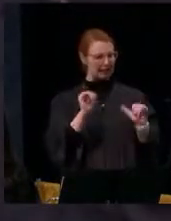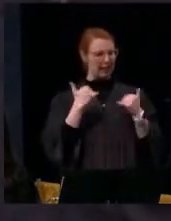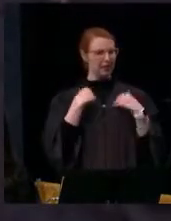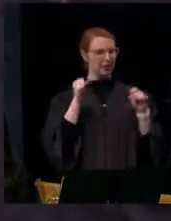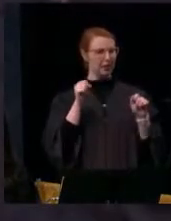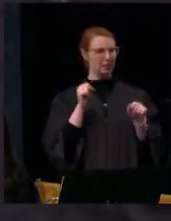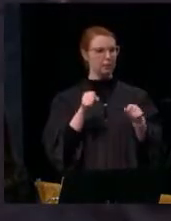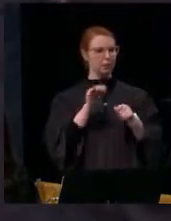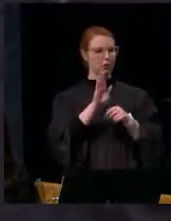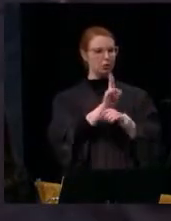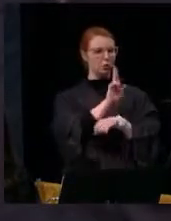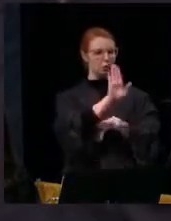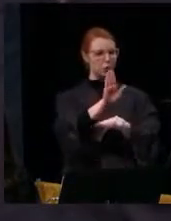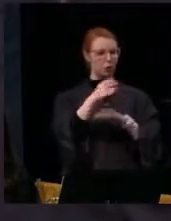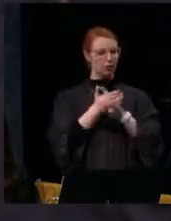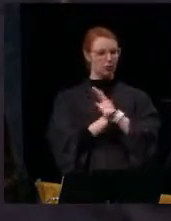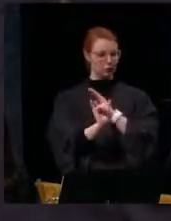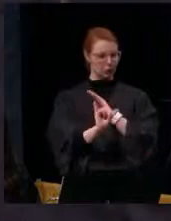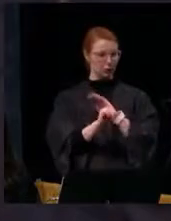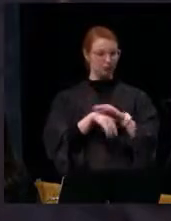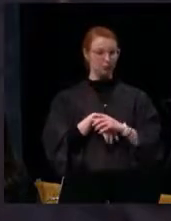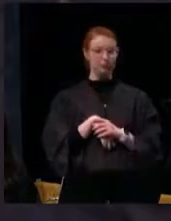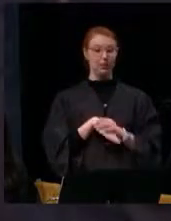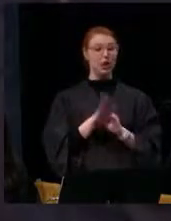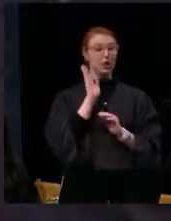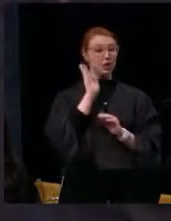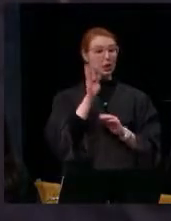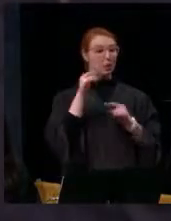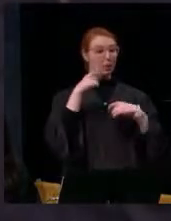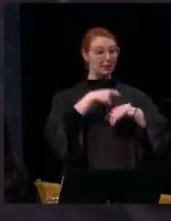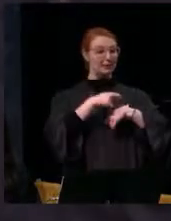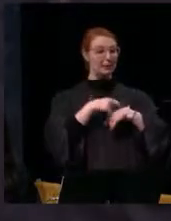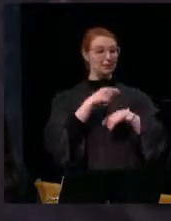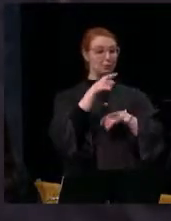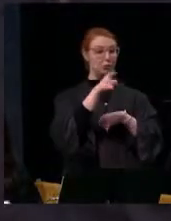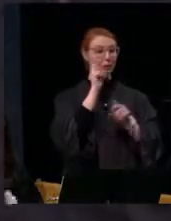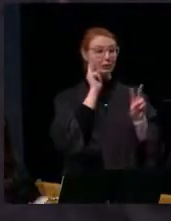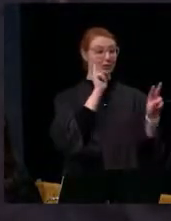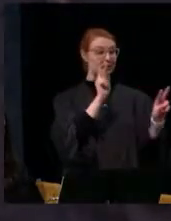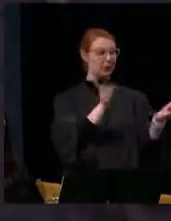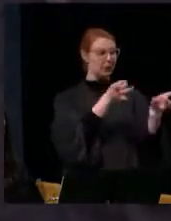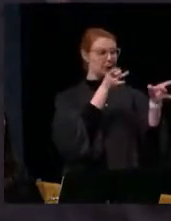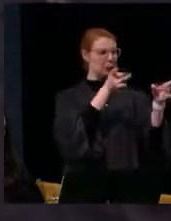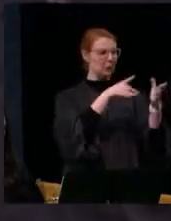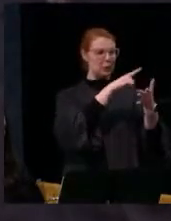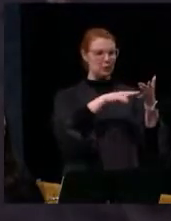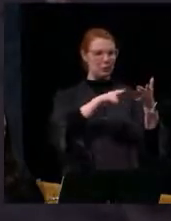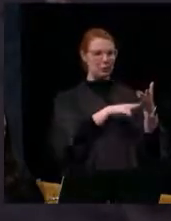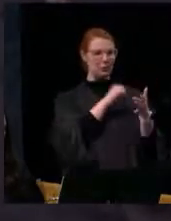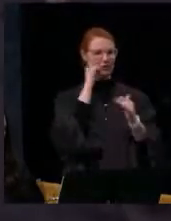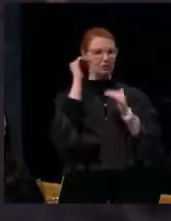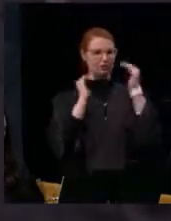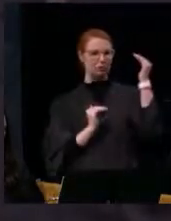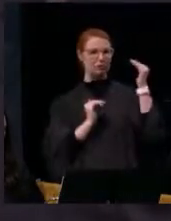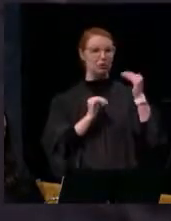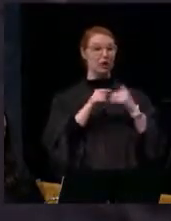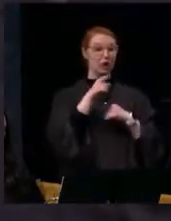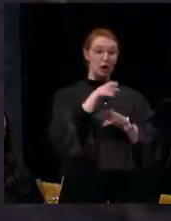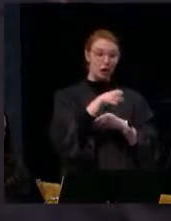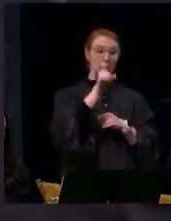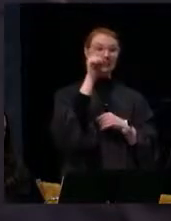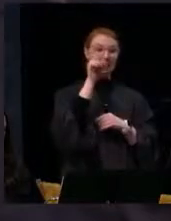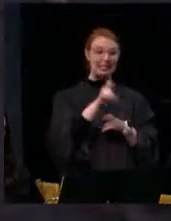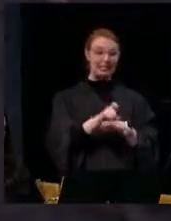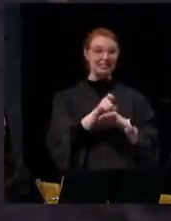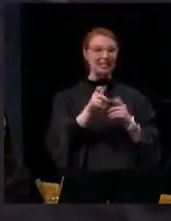ours. There will be times when we witness cruelty, prejudice, and injustice. In these times, remember that you too are a